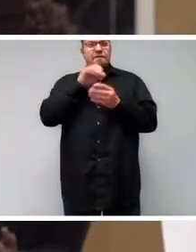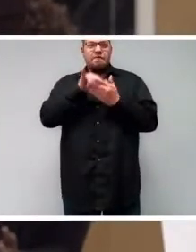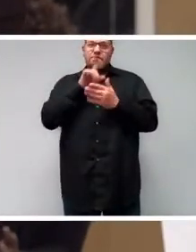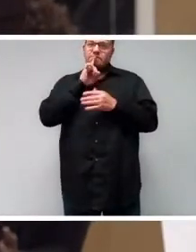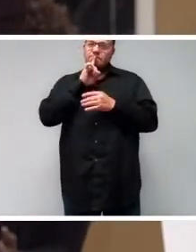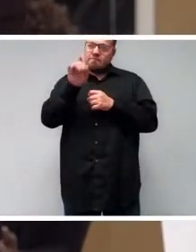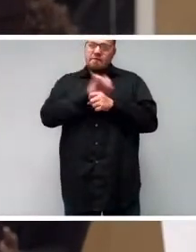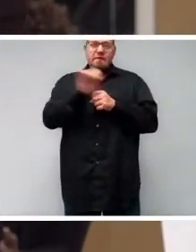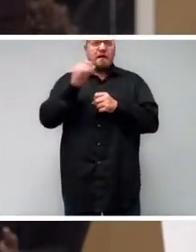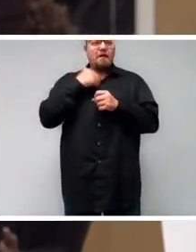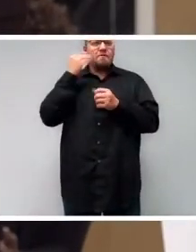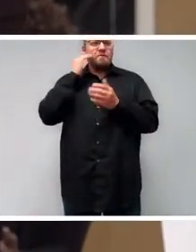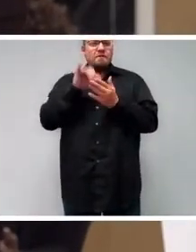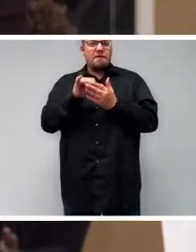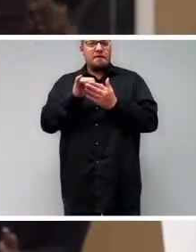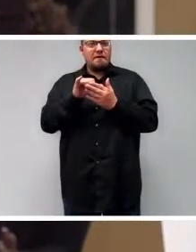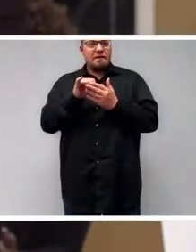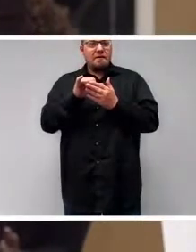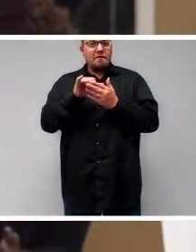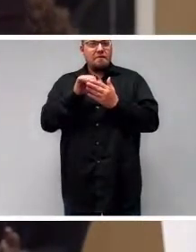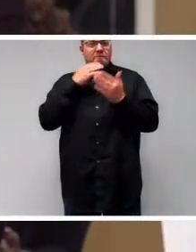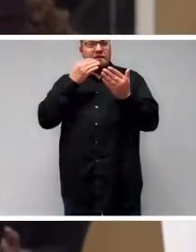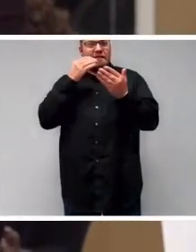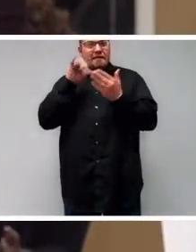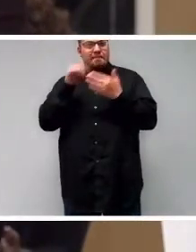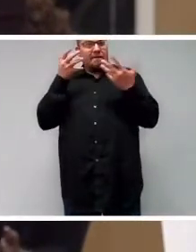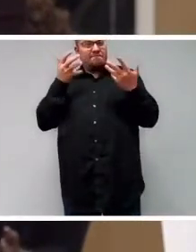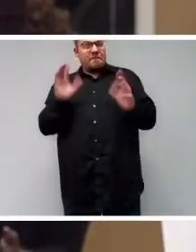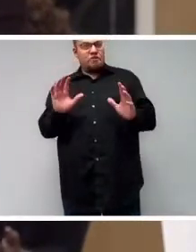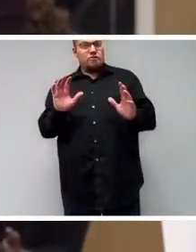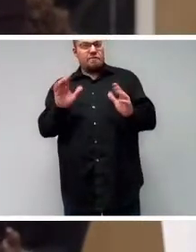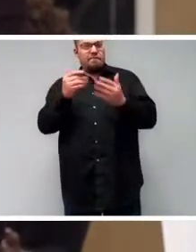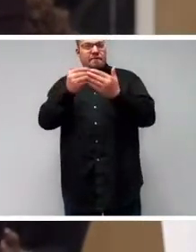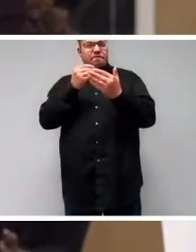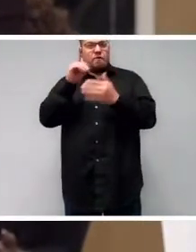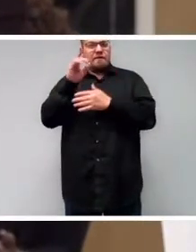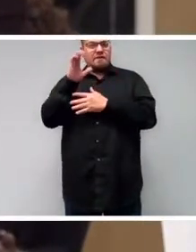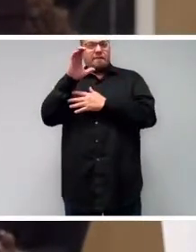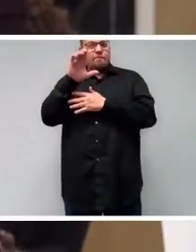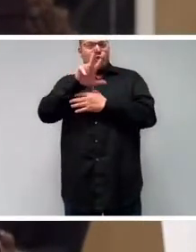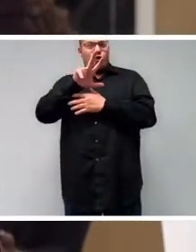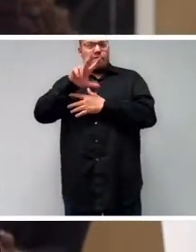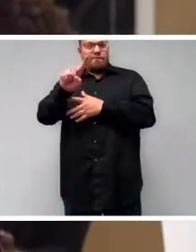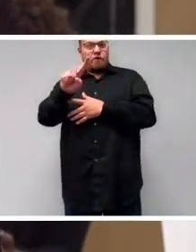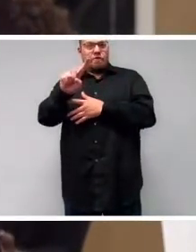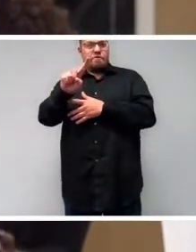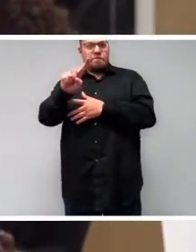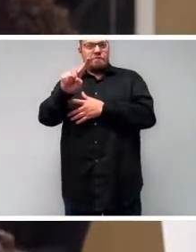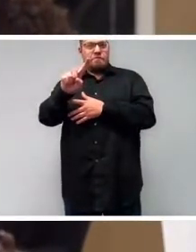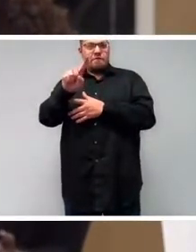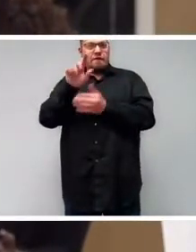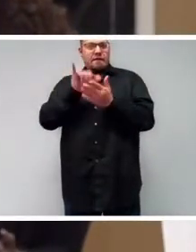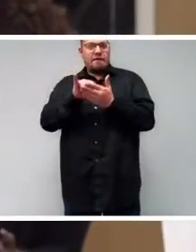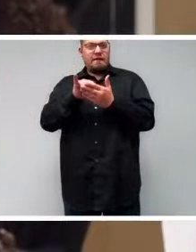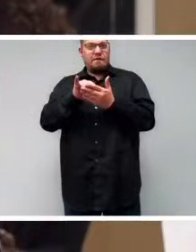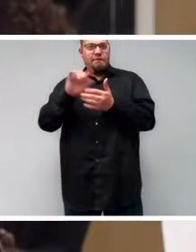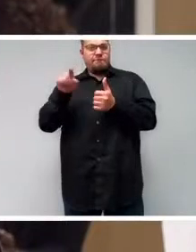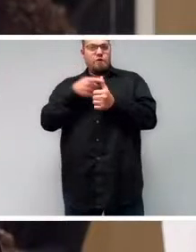know the Nielsens would appreciate this being wrapped up before December 31st, which means first reading